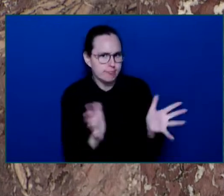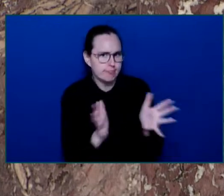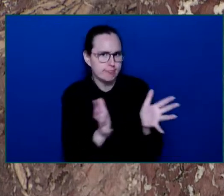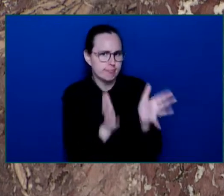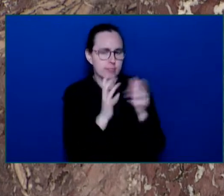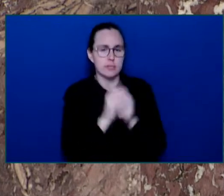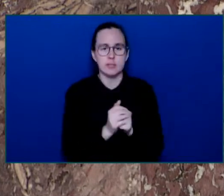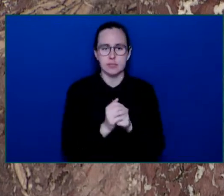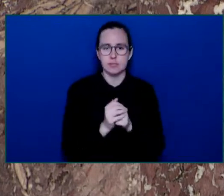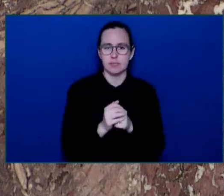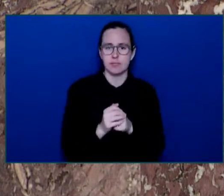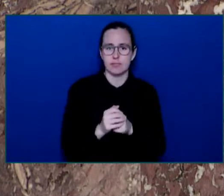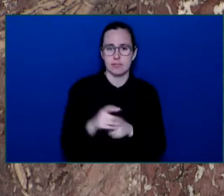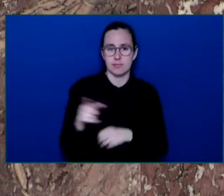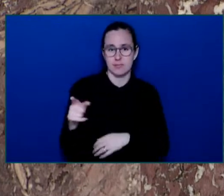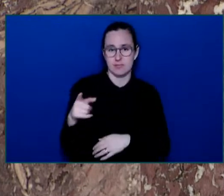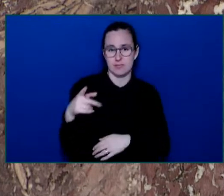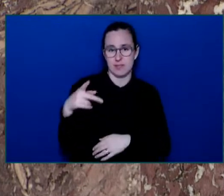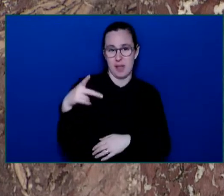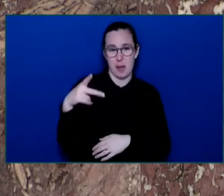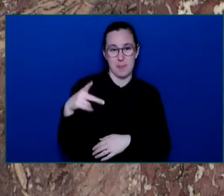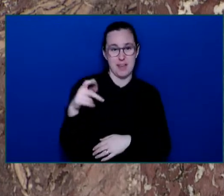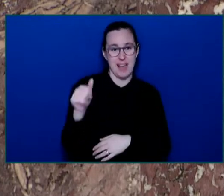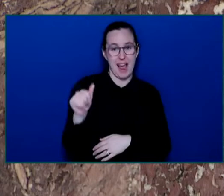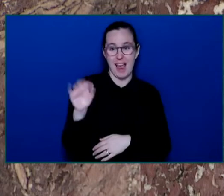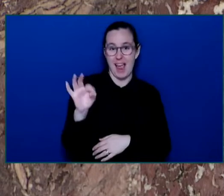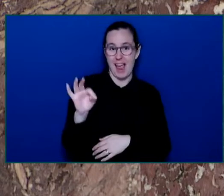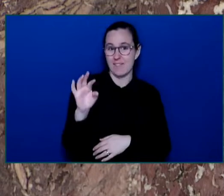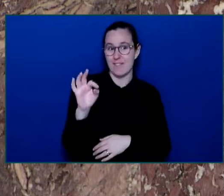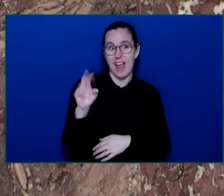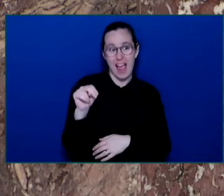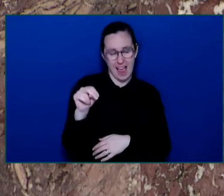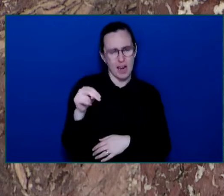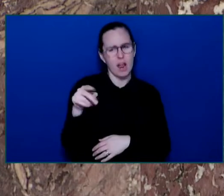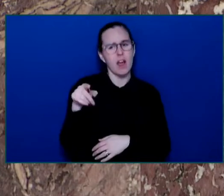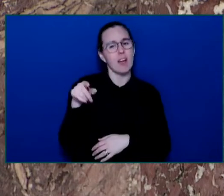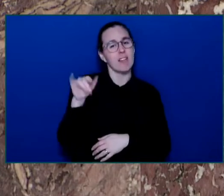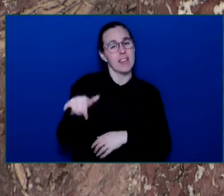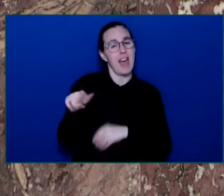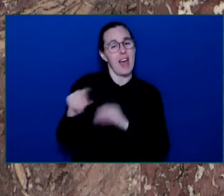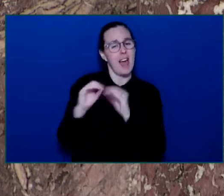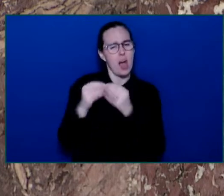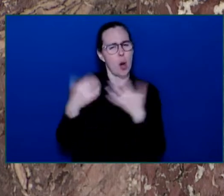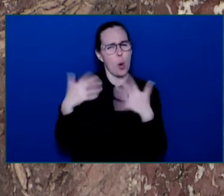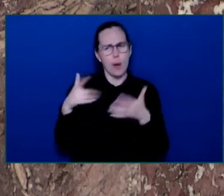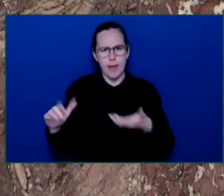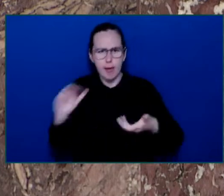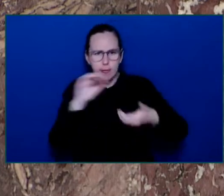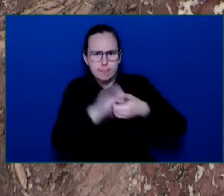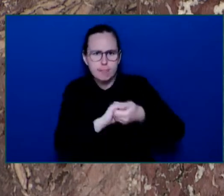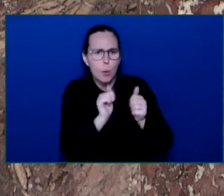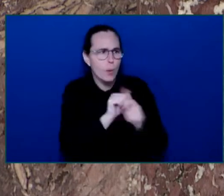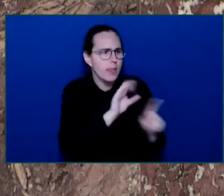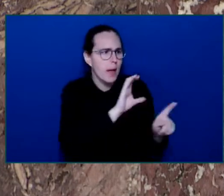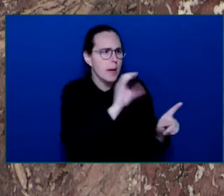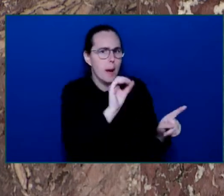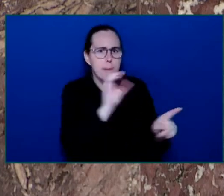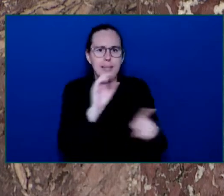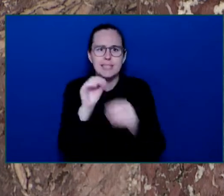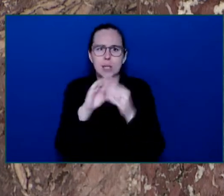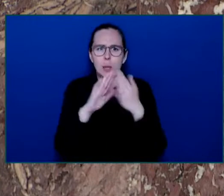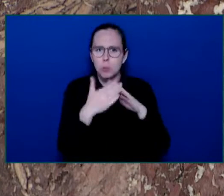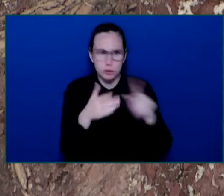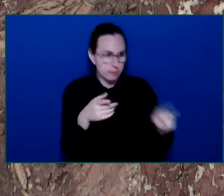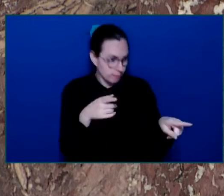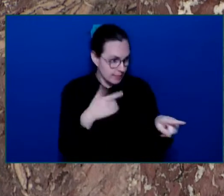various companies in the community to find this individual suitable and fulfilling employment. In a